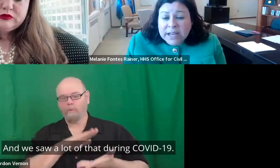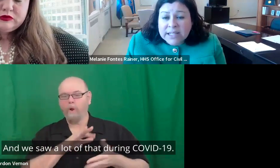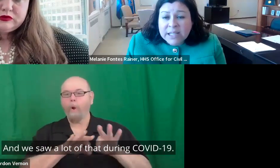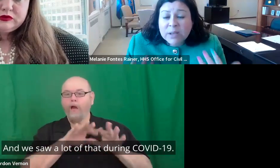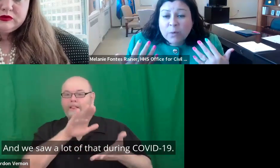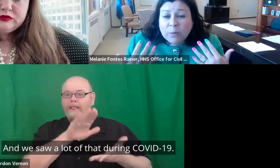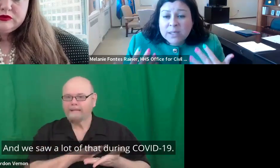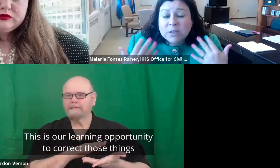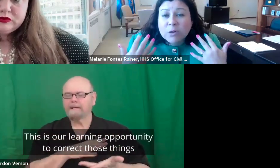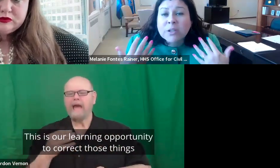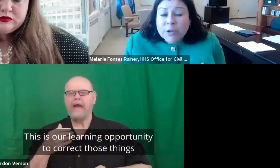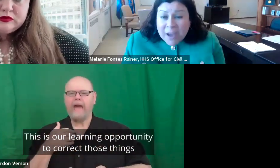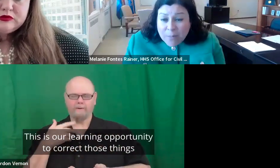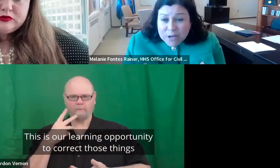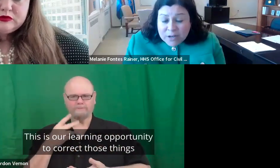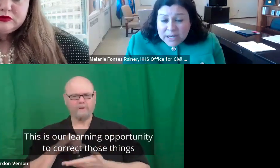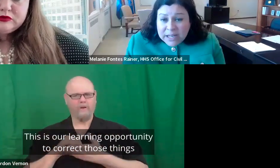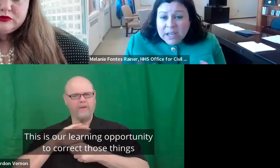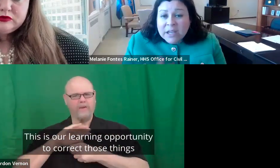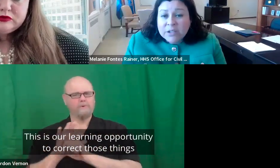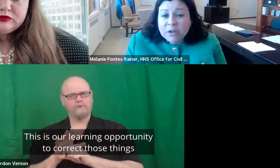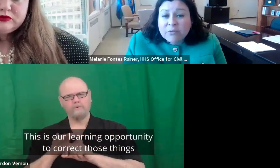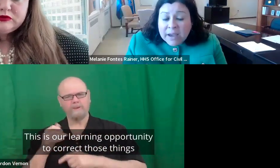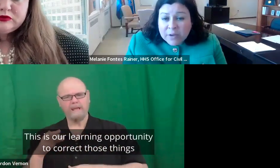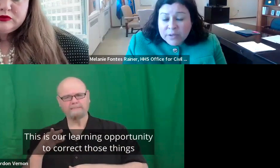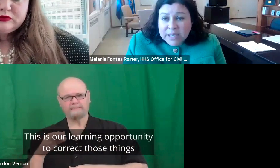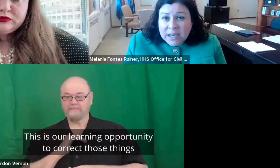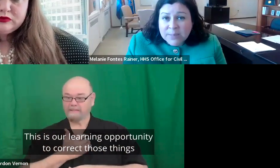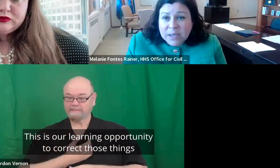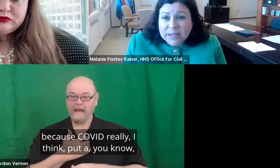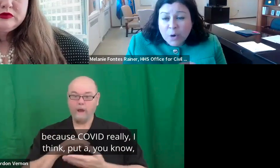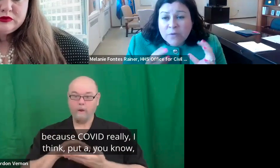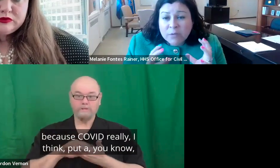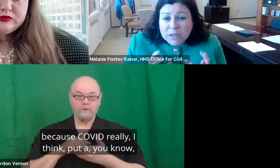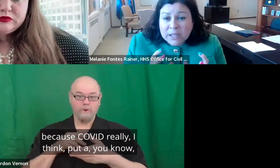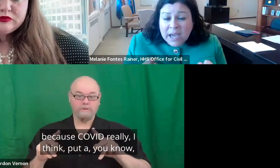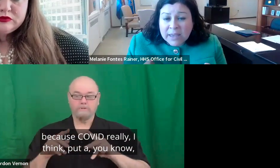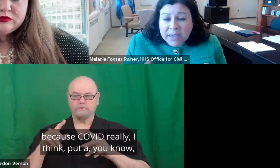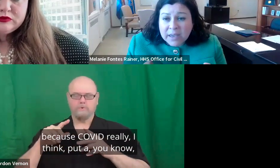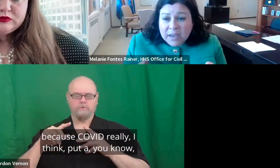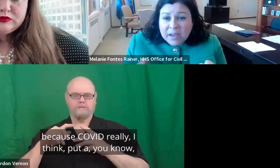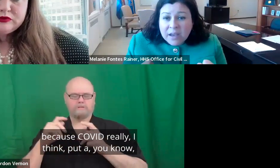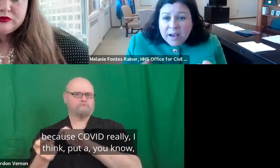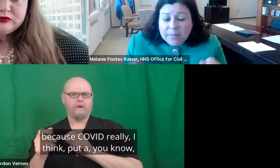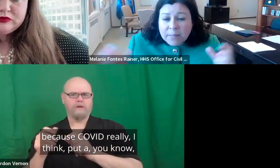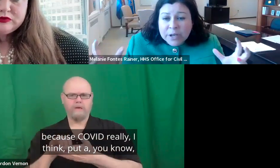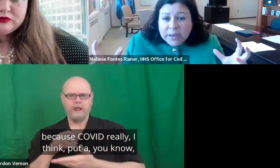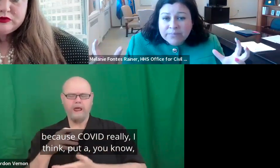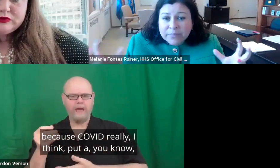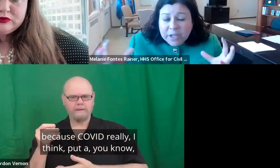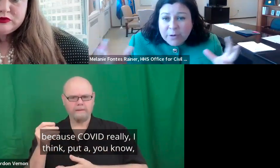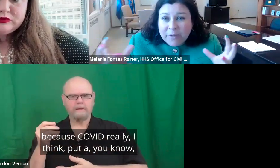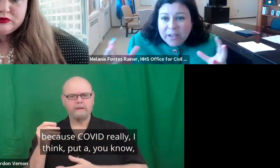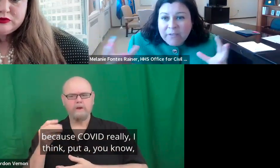during COVID-19. This is our learning opportunity to correct those things, because COVID really, I think, put